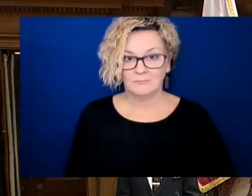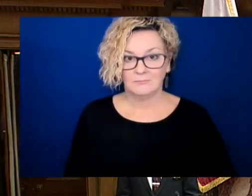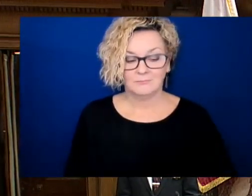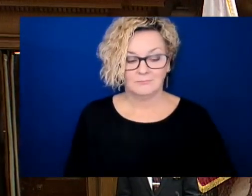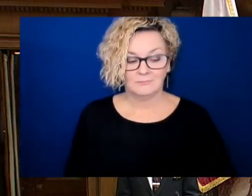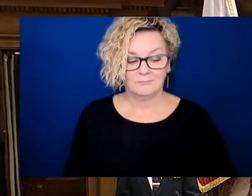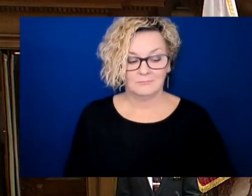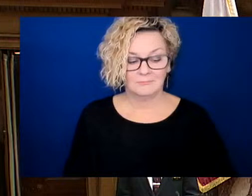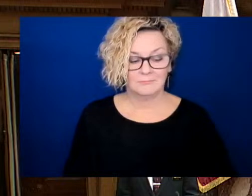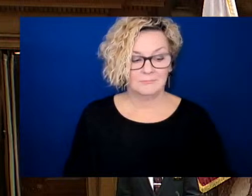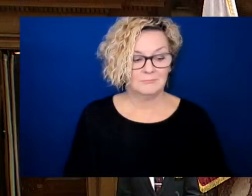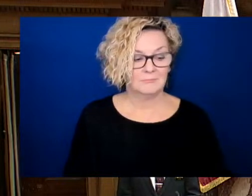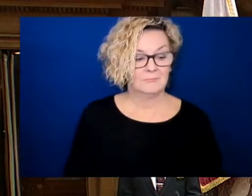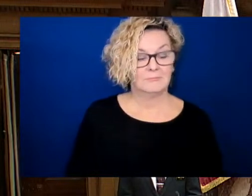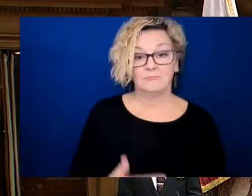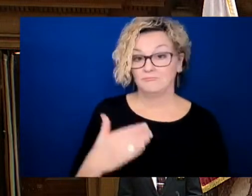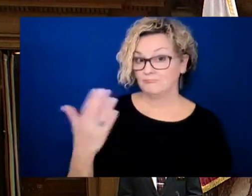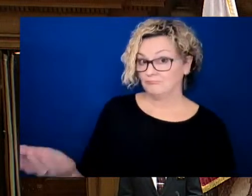Attorney General.